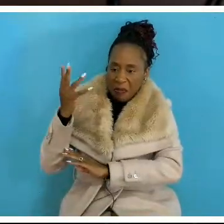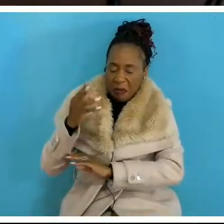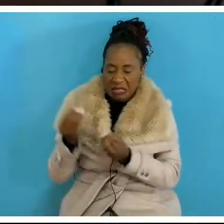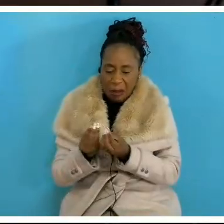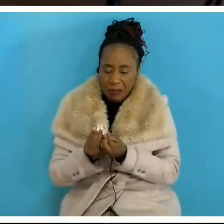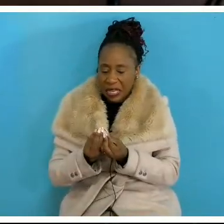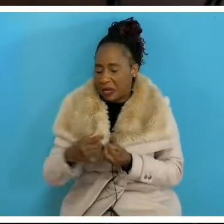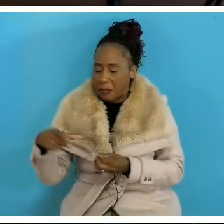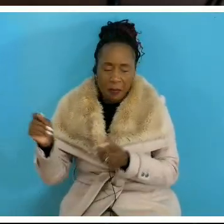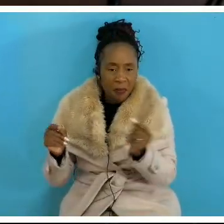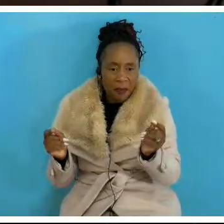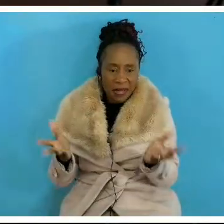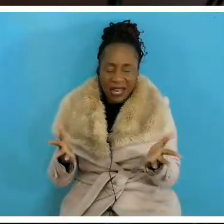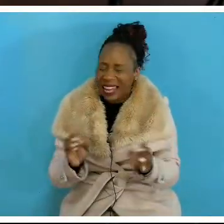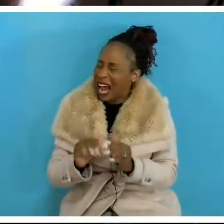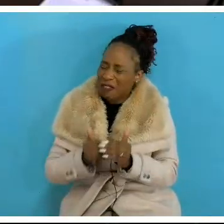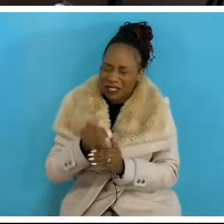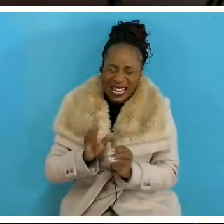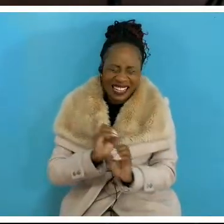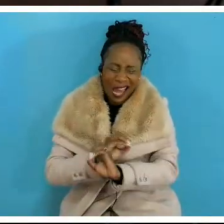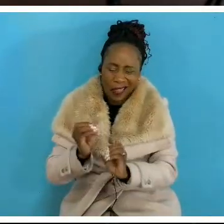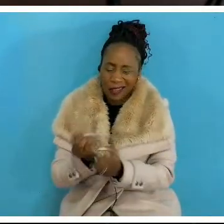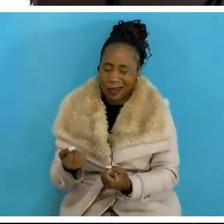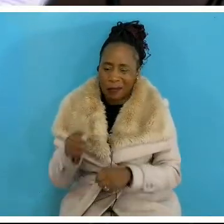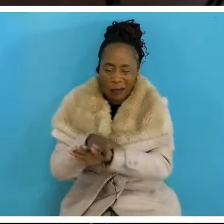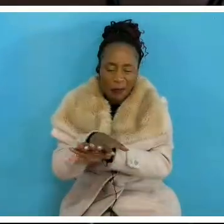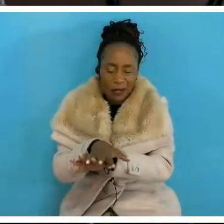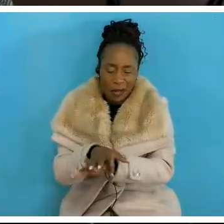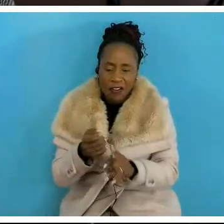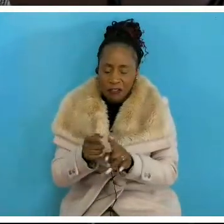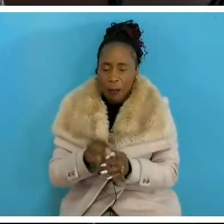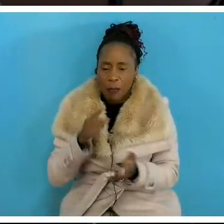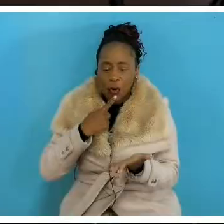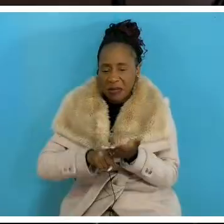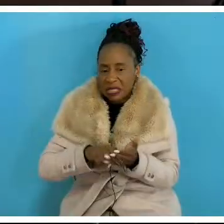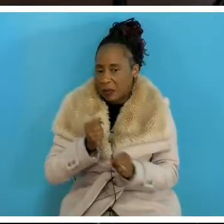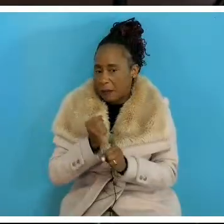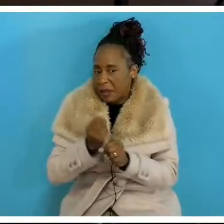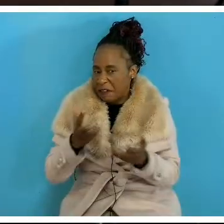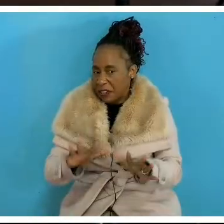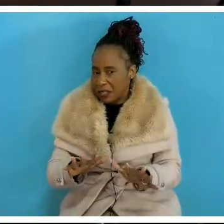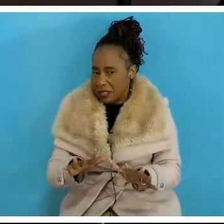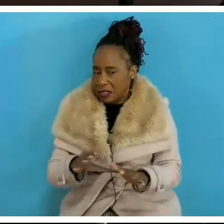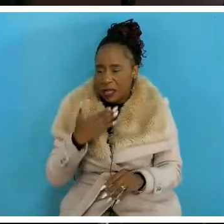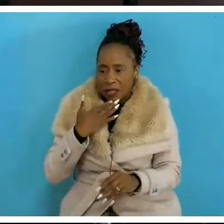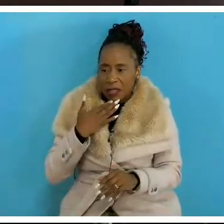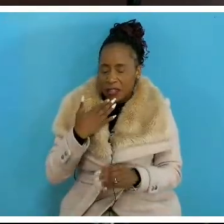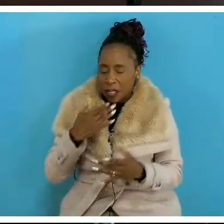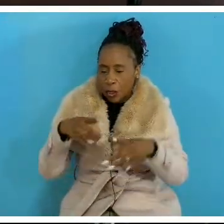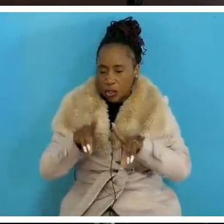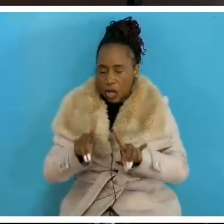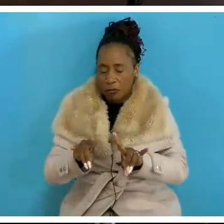something and there's no implementation of the promises that you have made. Thank you, Mr. Chair.